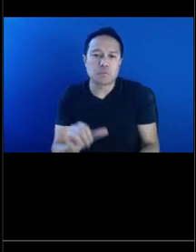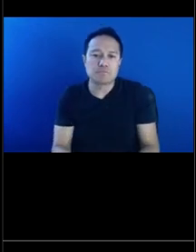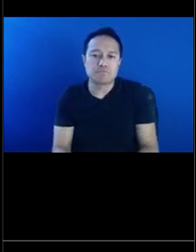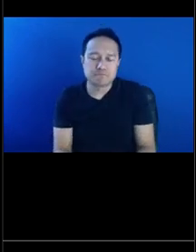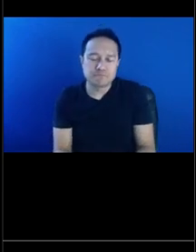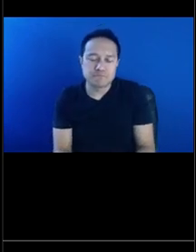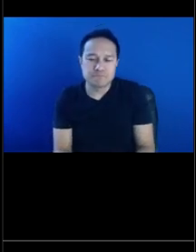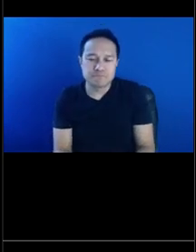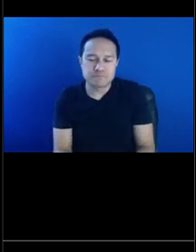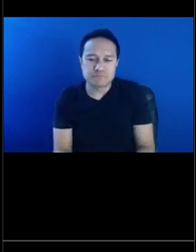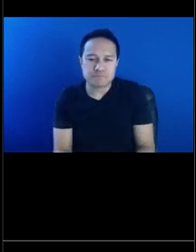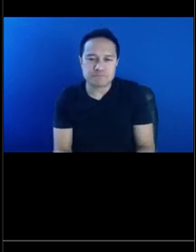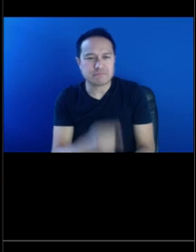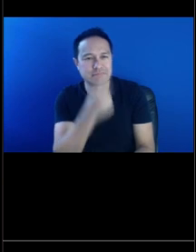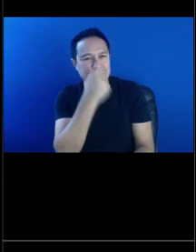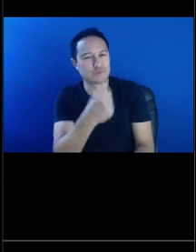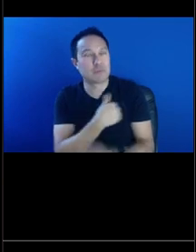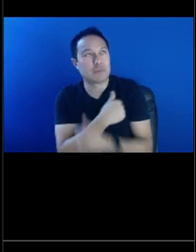I would love to see a sleeping seal.